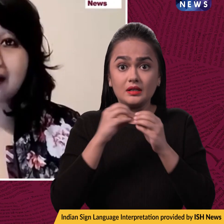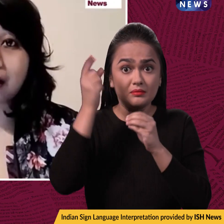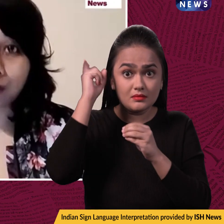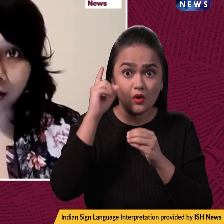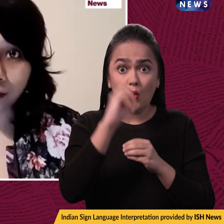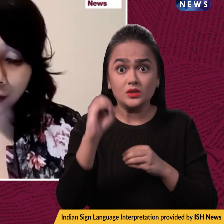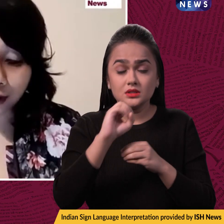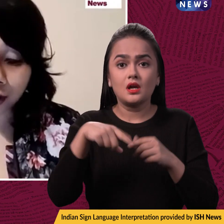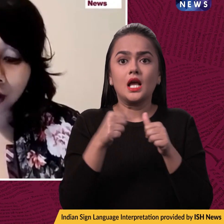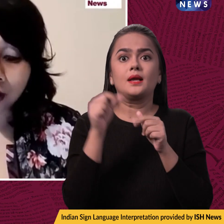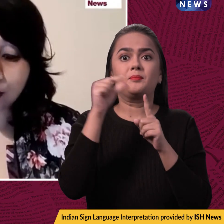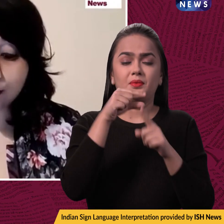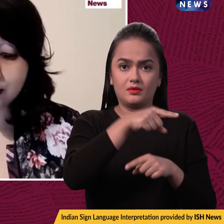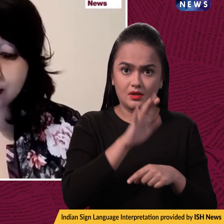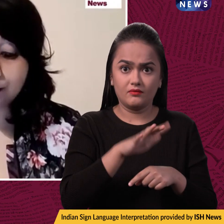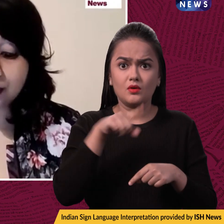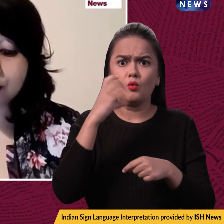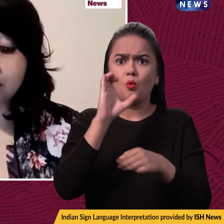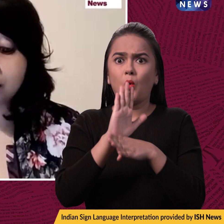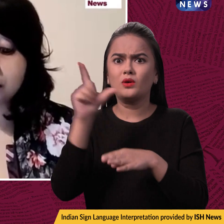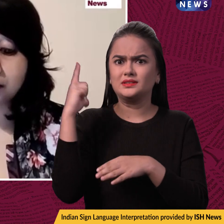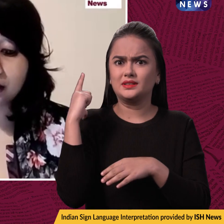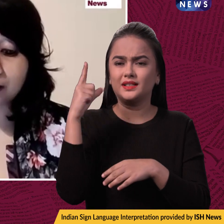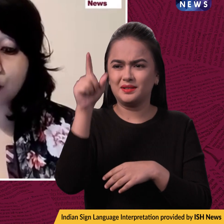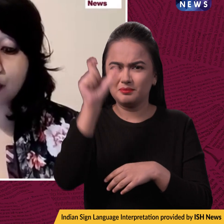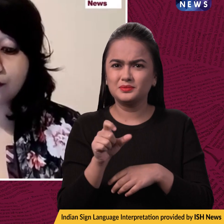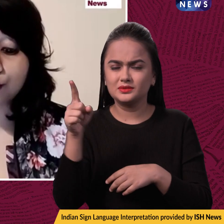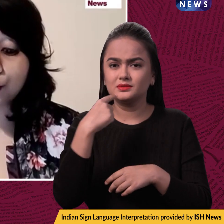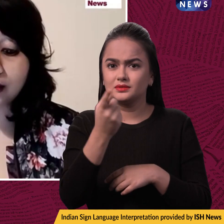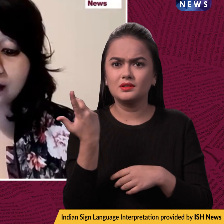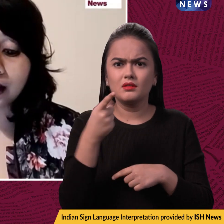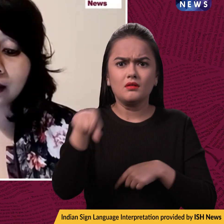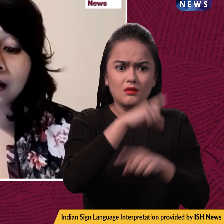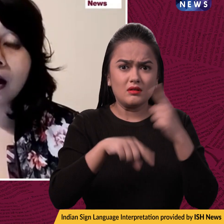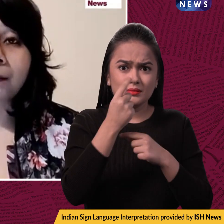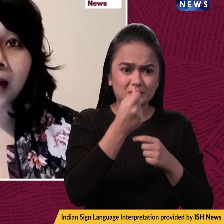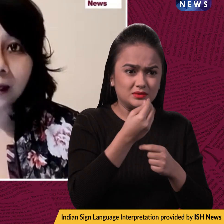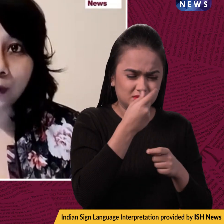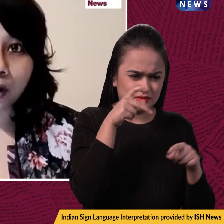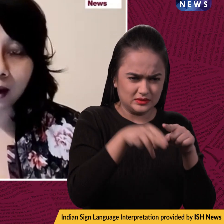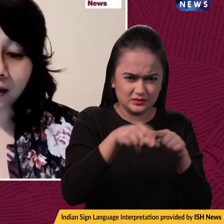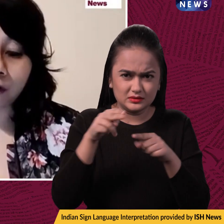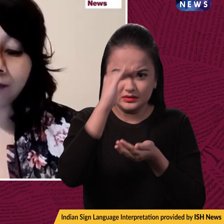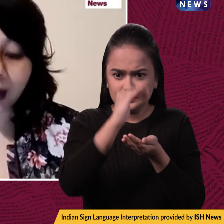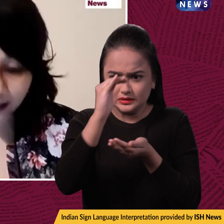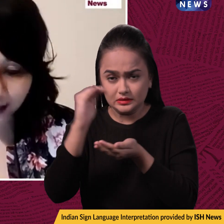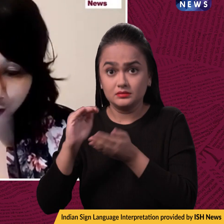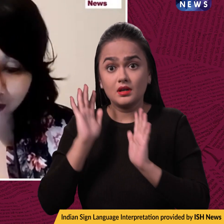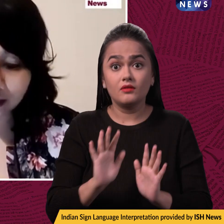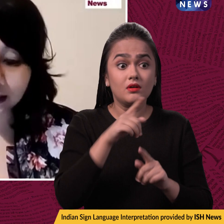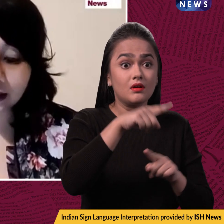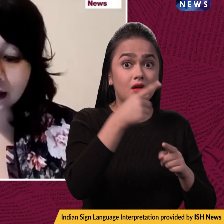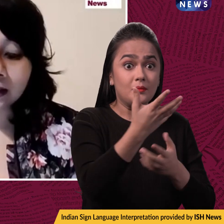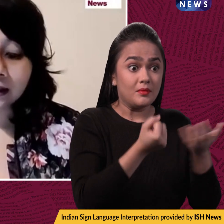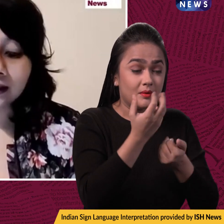Odisha, and Arunachal Pradesh. Now, Congress leader P. Chidambaram, in the meantime, called the fuel price cuts a byproduct of by